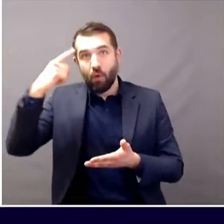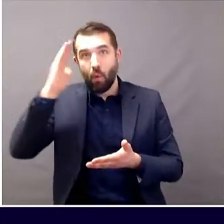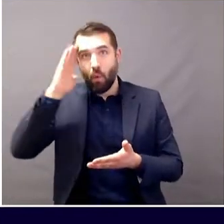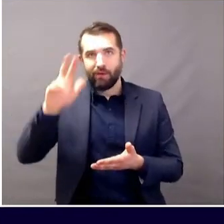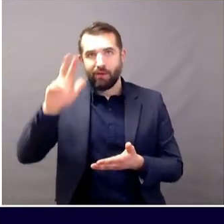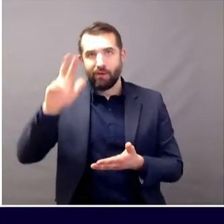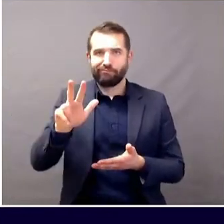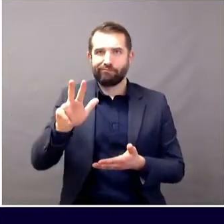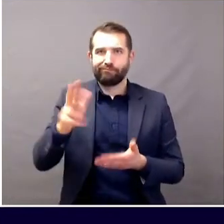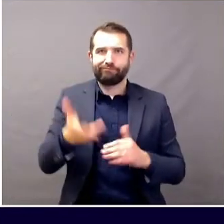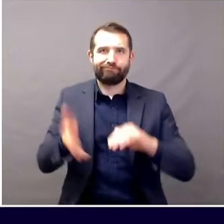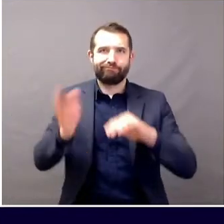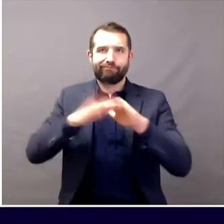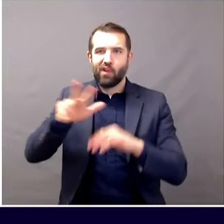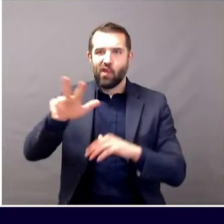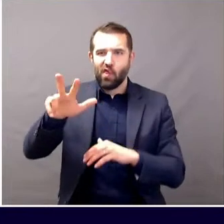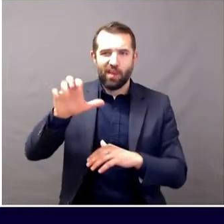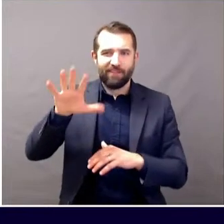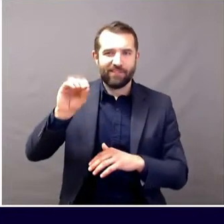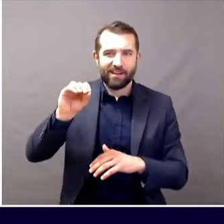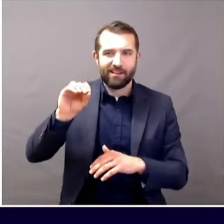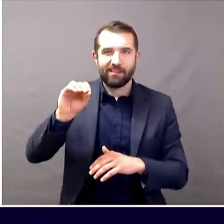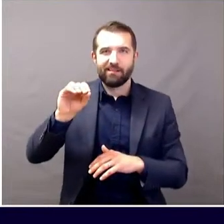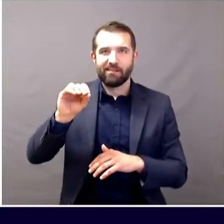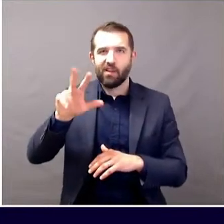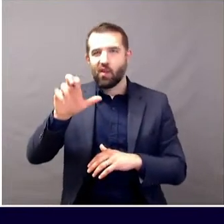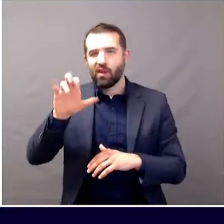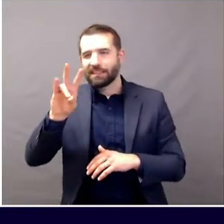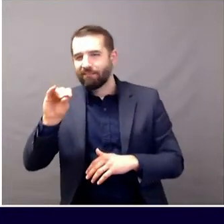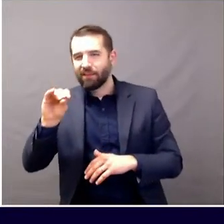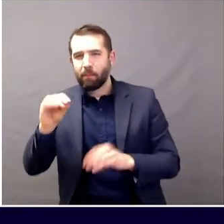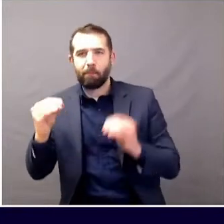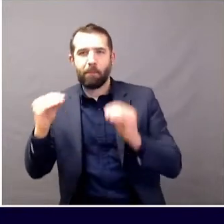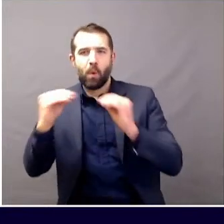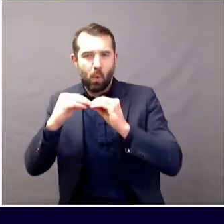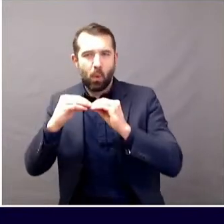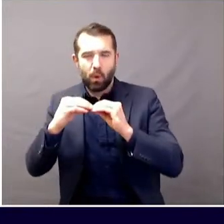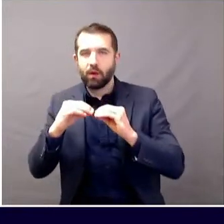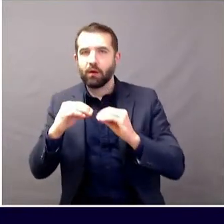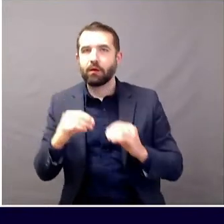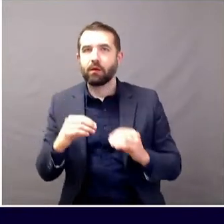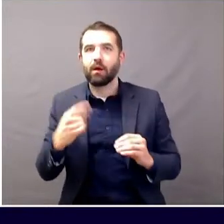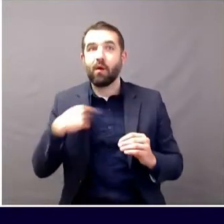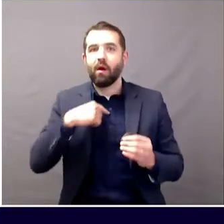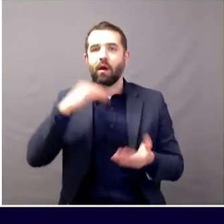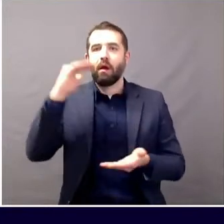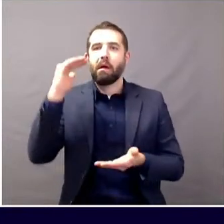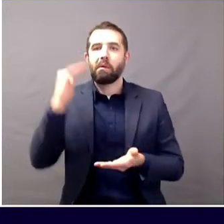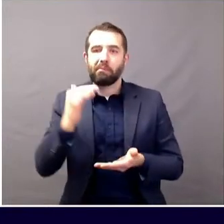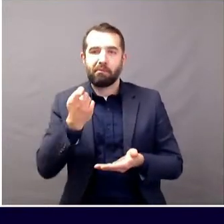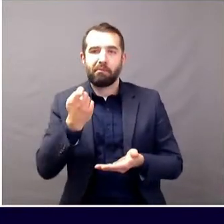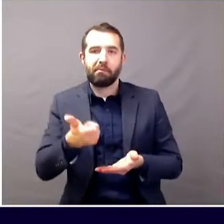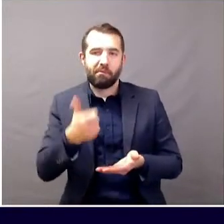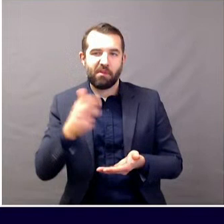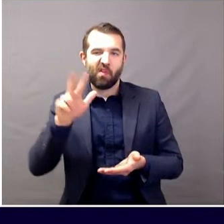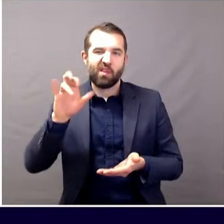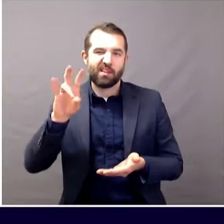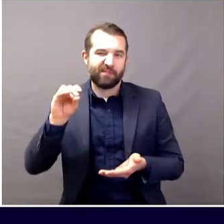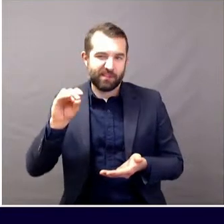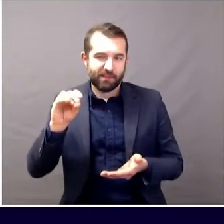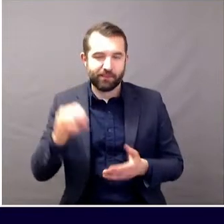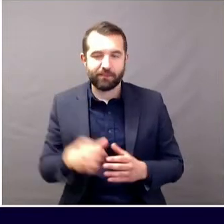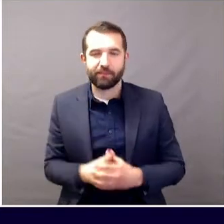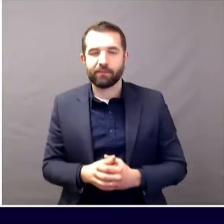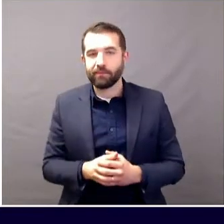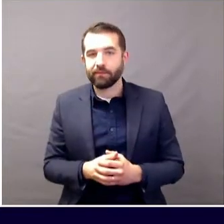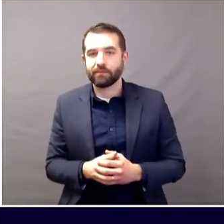more doses, 370 more doses than what we are actually going to be receiving this week. That